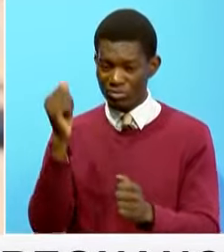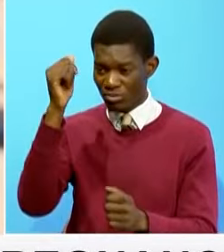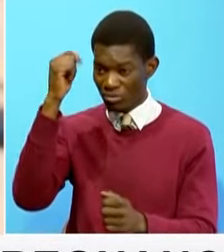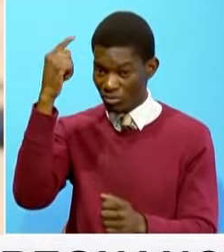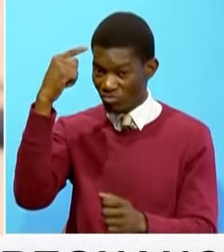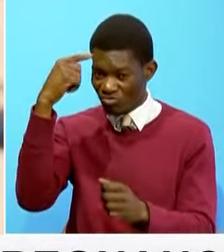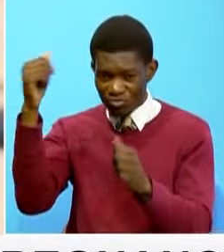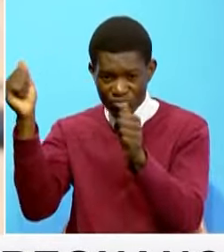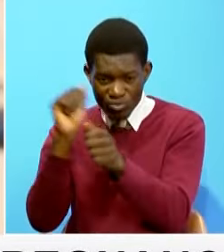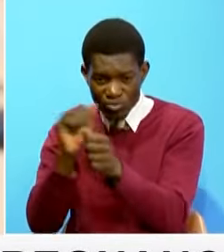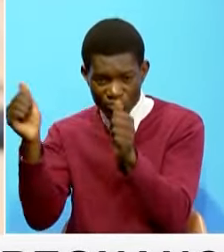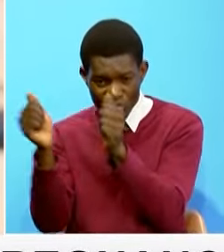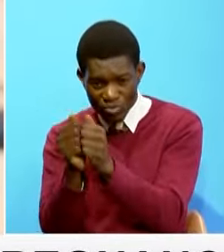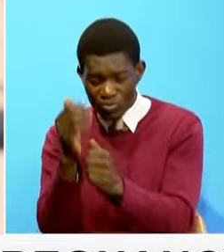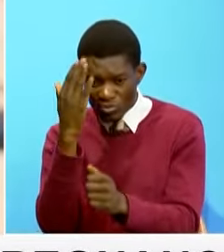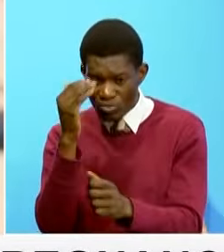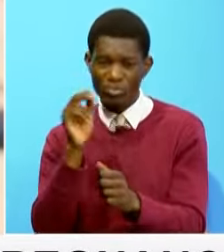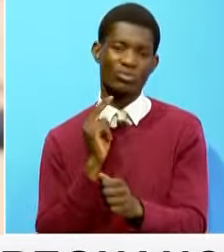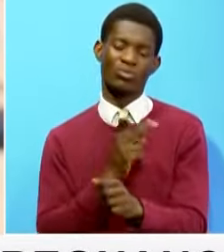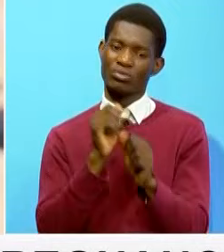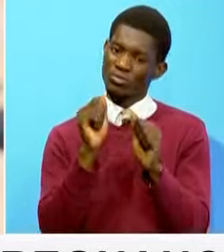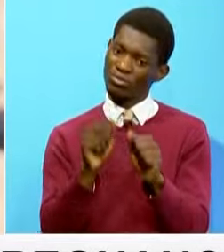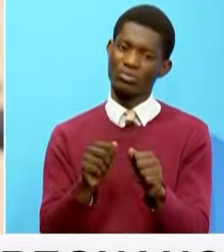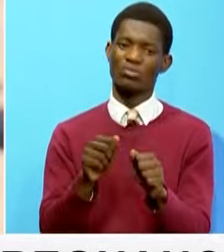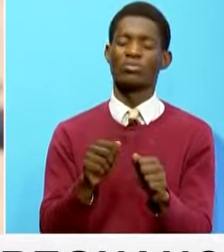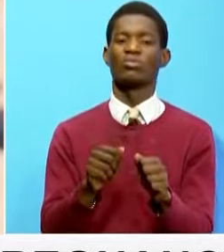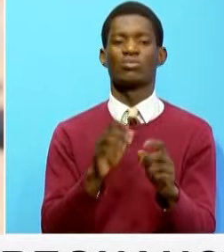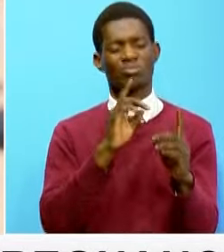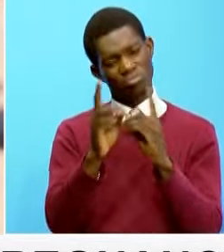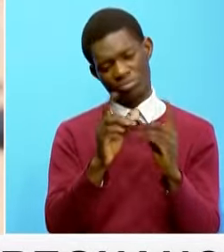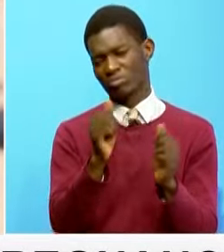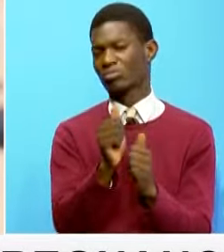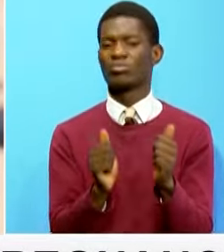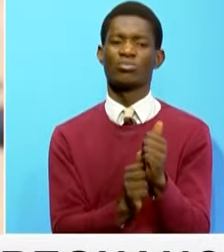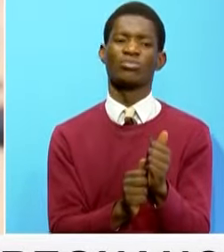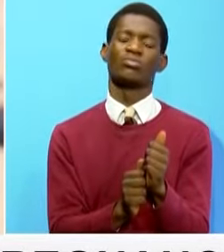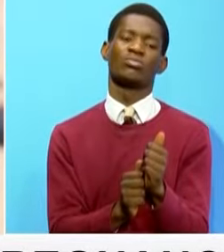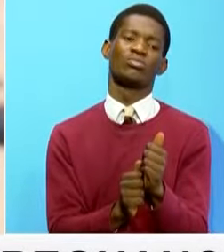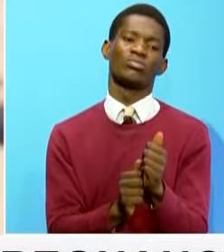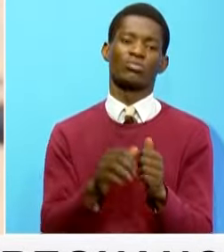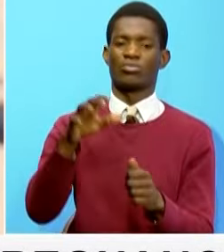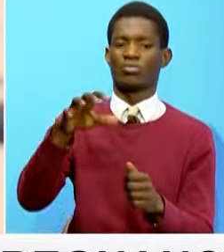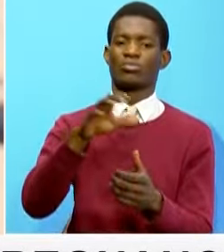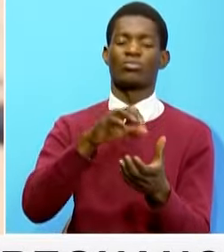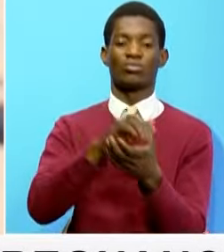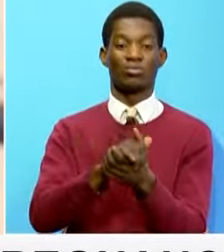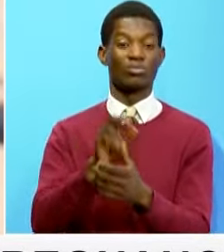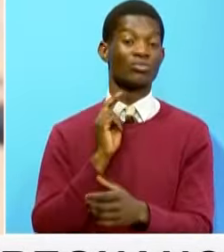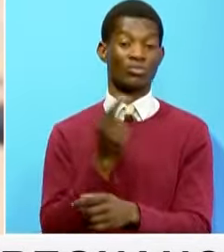the issues of early marriages and child pregnancy. So we're in Mongu, and we're in Mongu to sensitize the